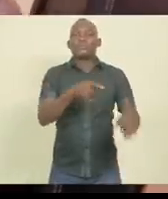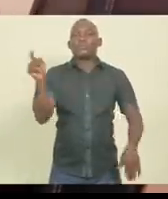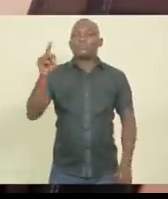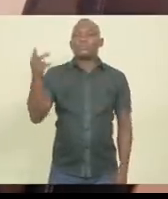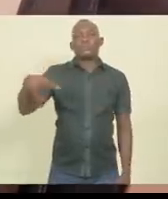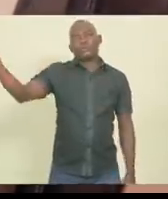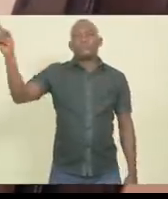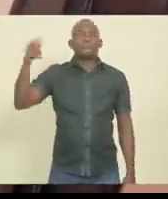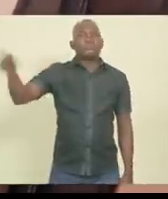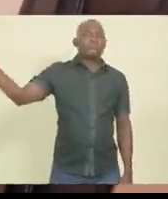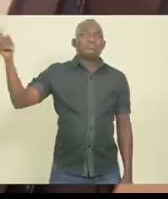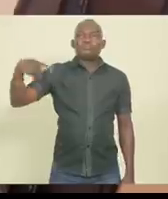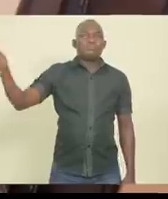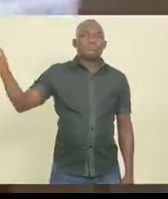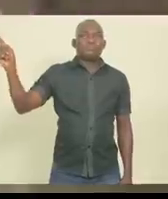Go!